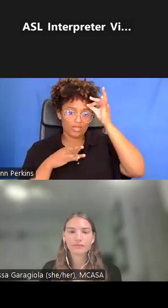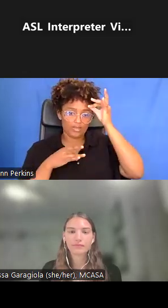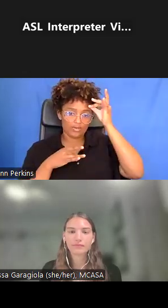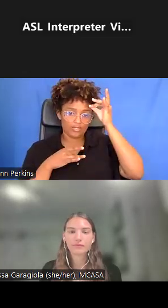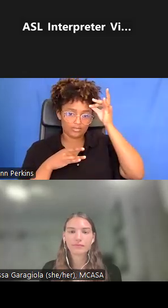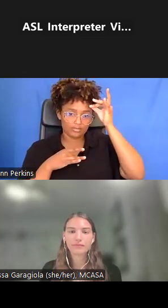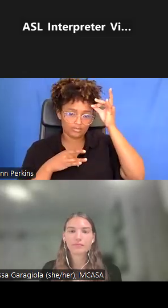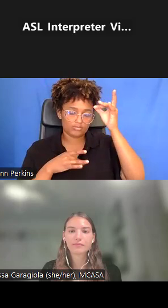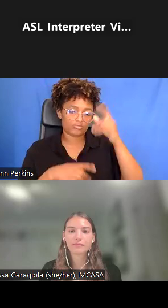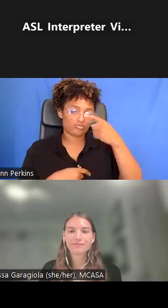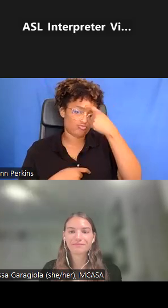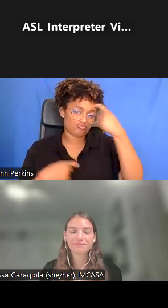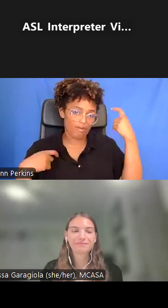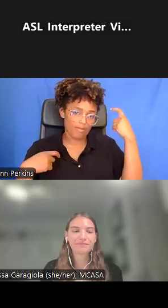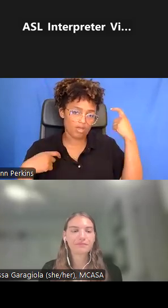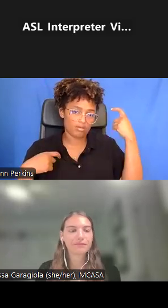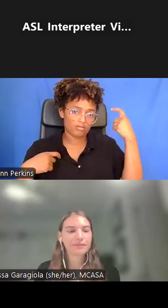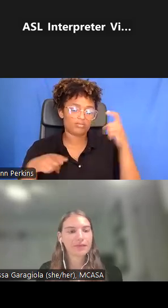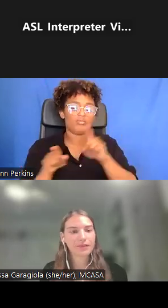the topics surrounding that.